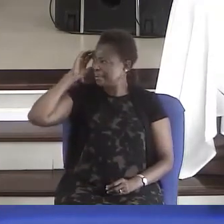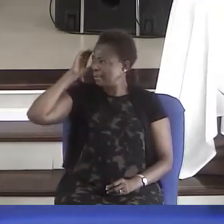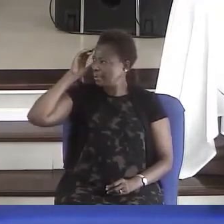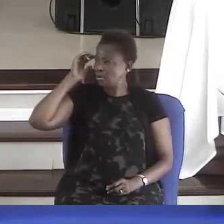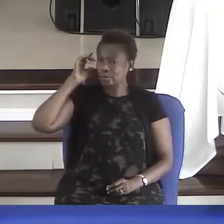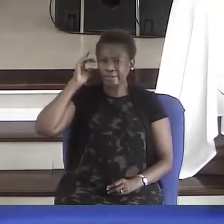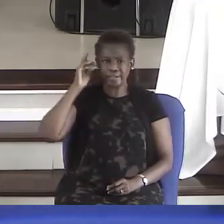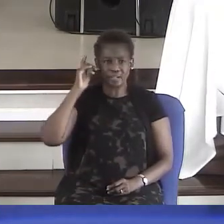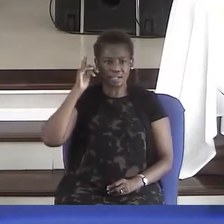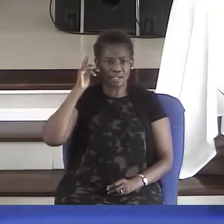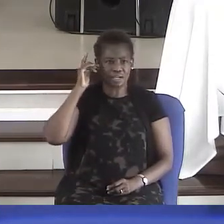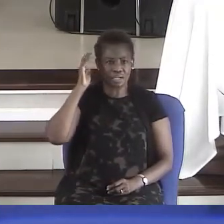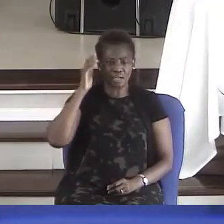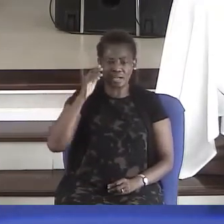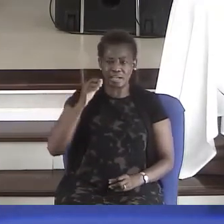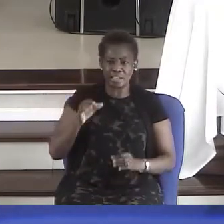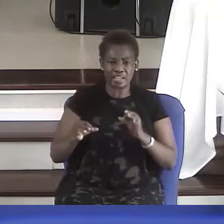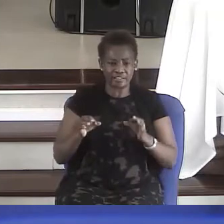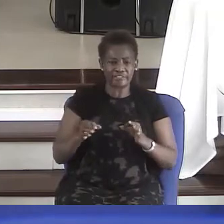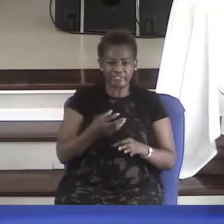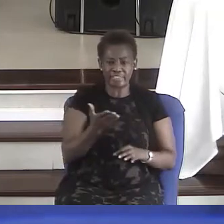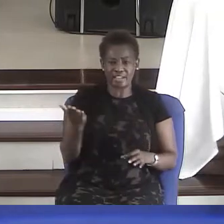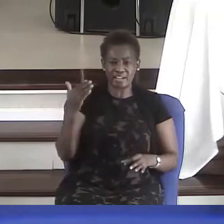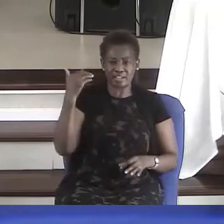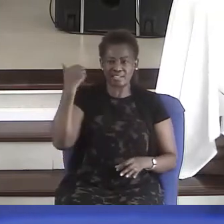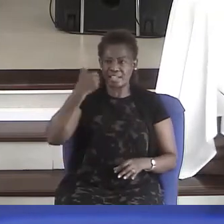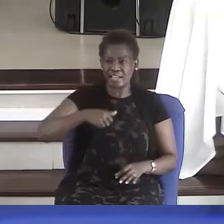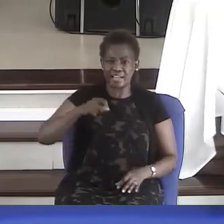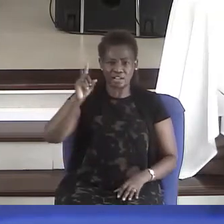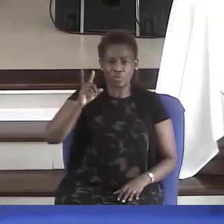who would want to say it like Paul said it.